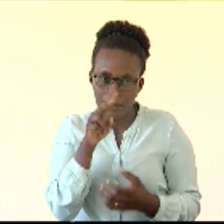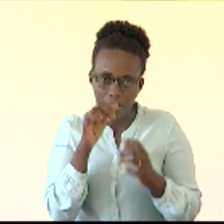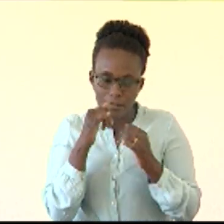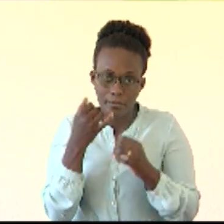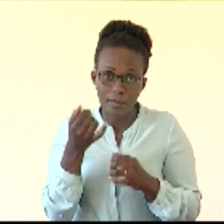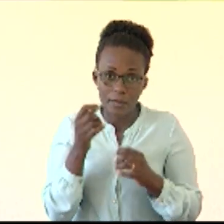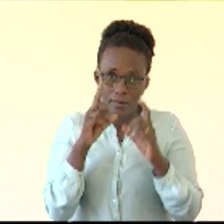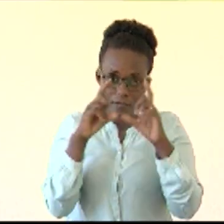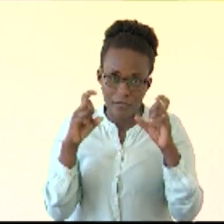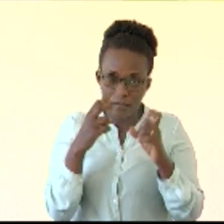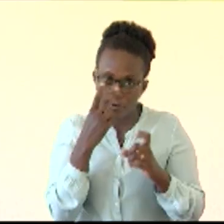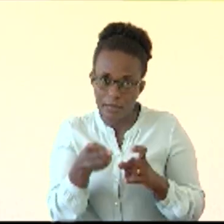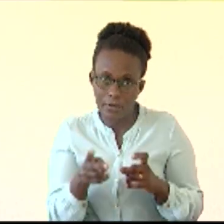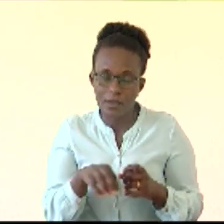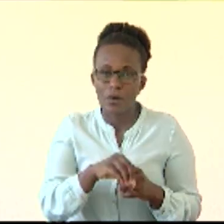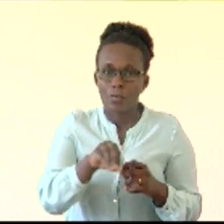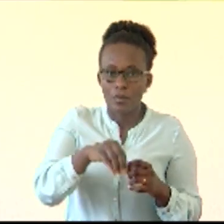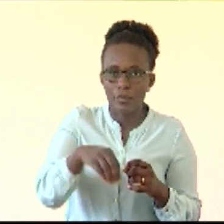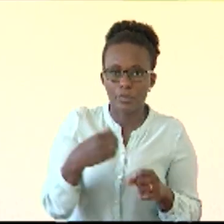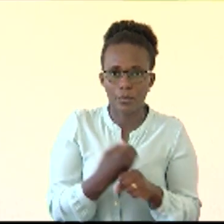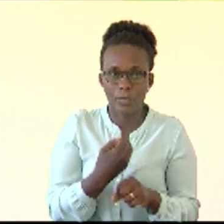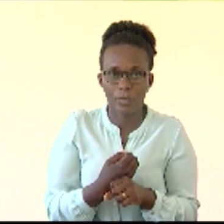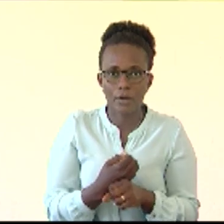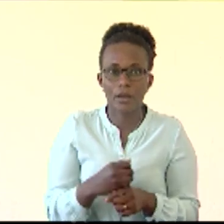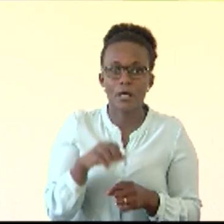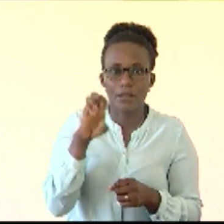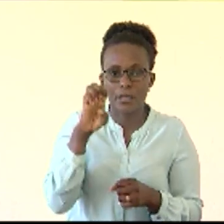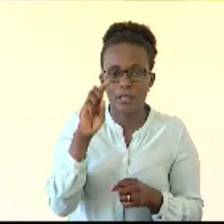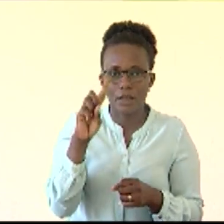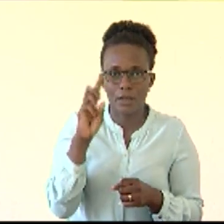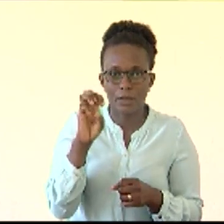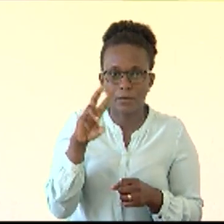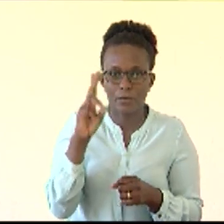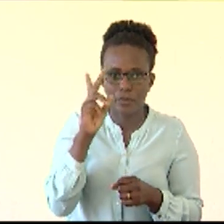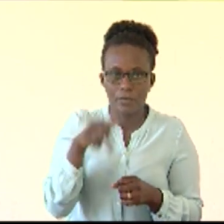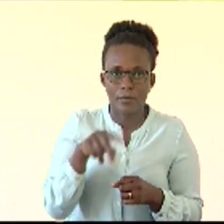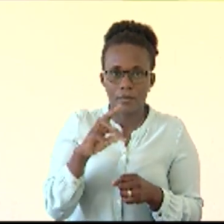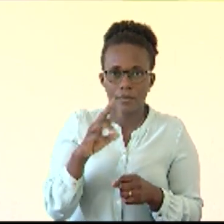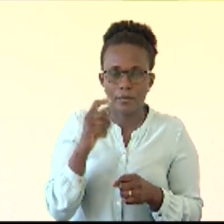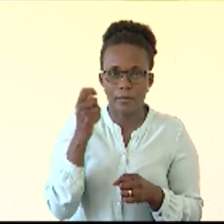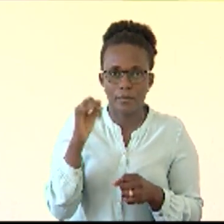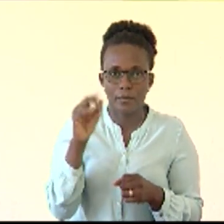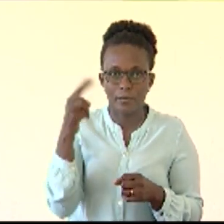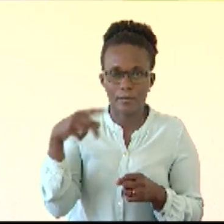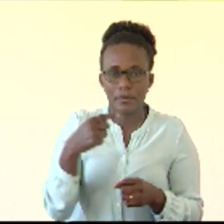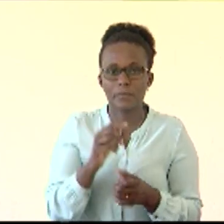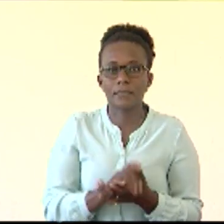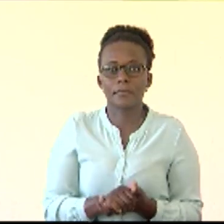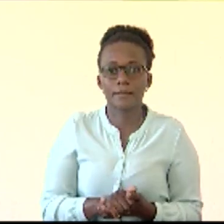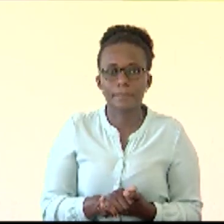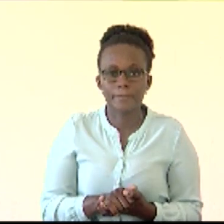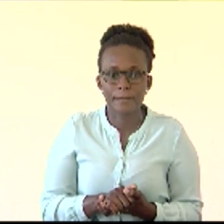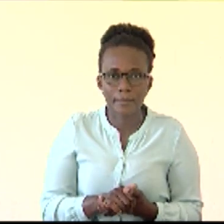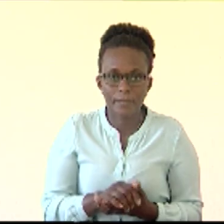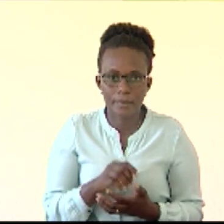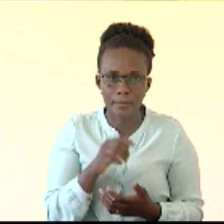metal. That means the tin metal is the one that is going to be coated. So the electrolyte here,